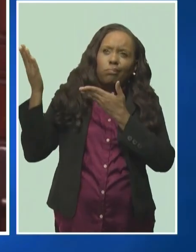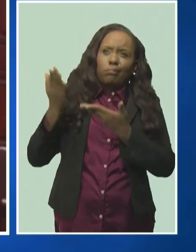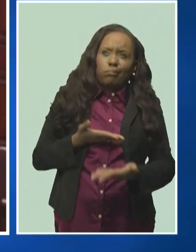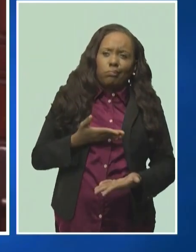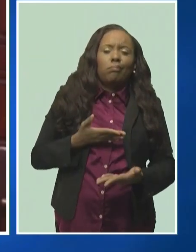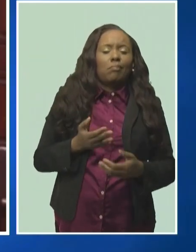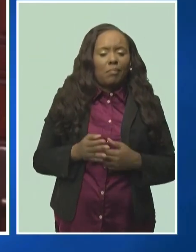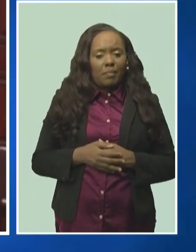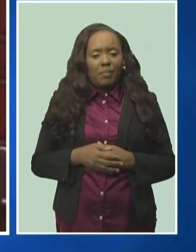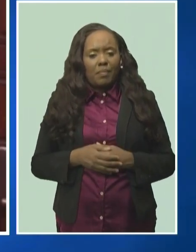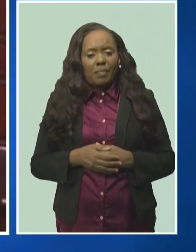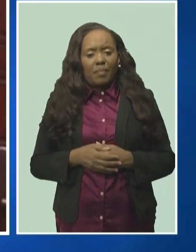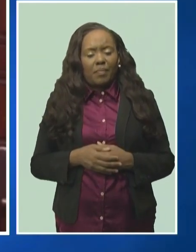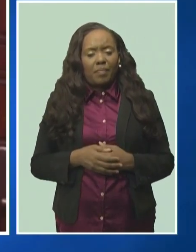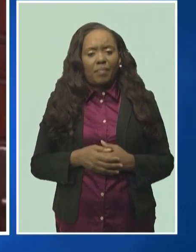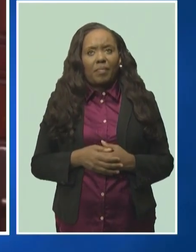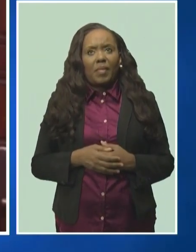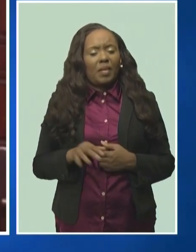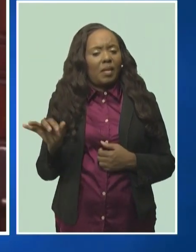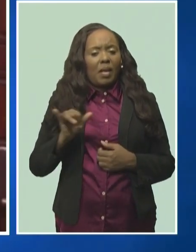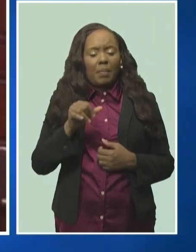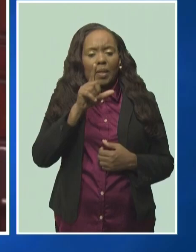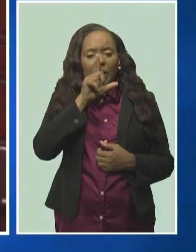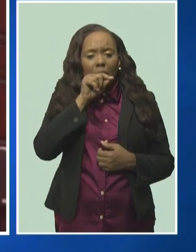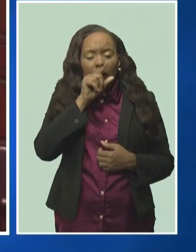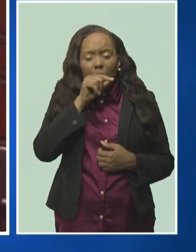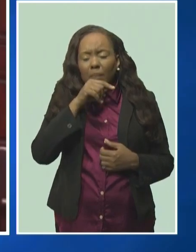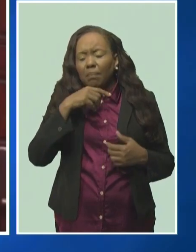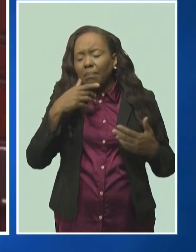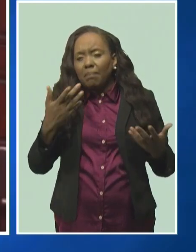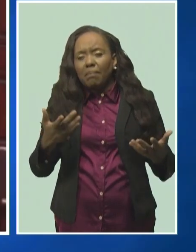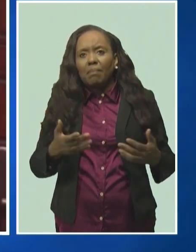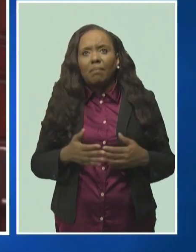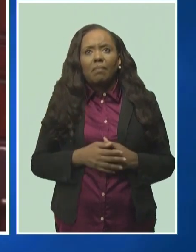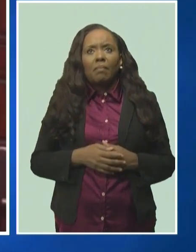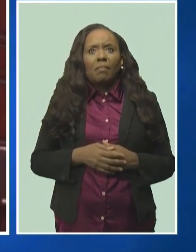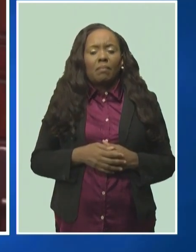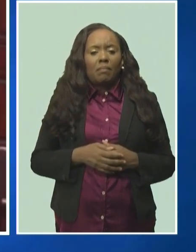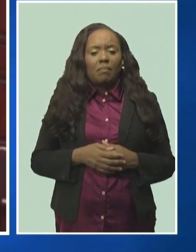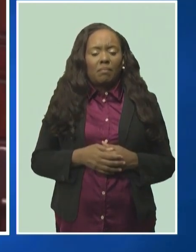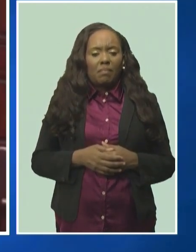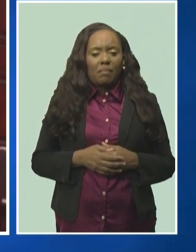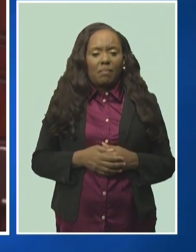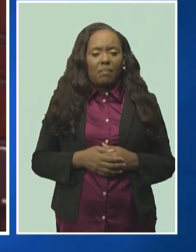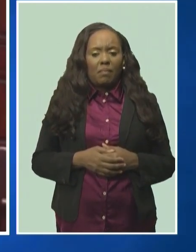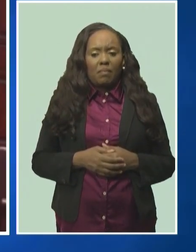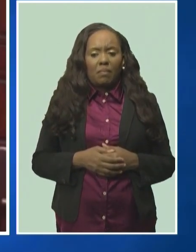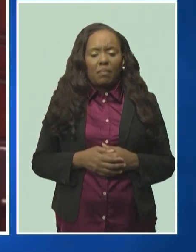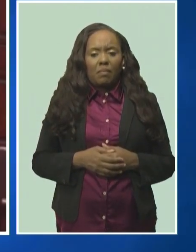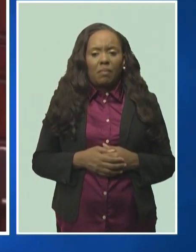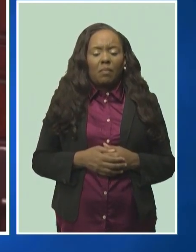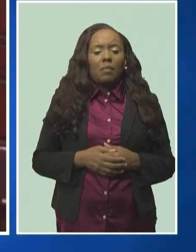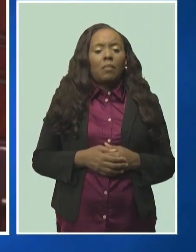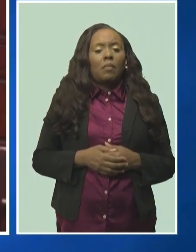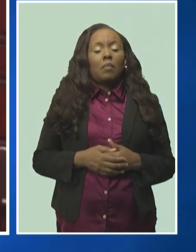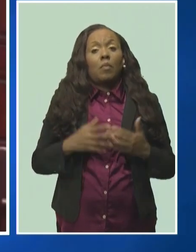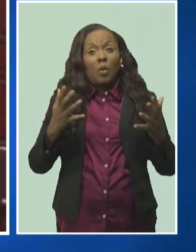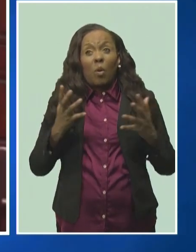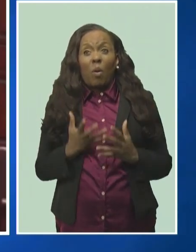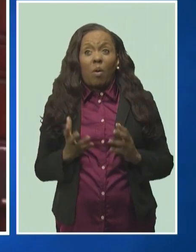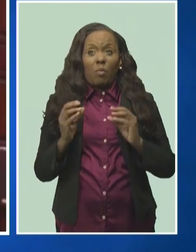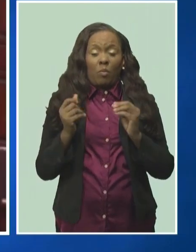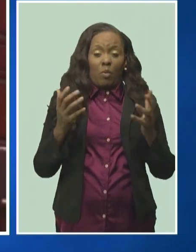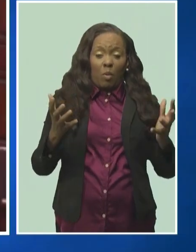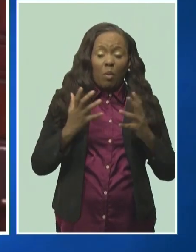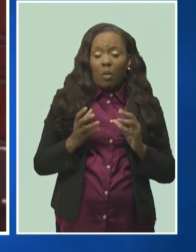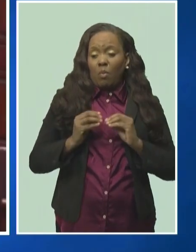Speaker, the same goes for poultry. I've already asked for them to ramp up. Hatching, you have a